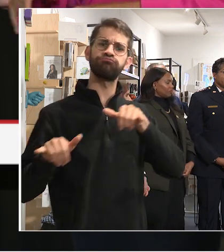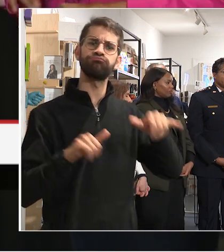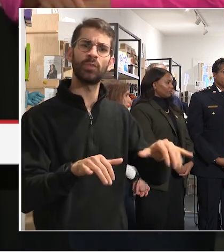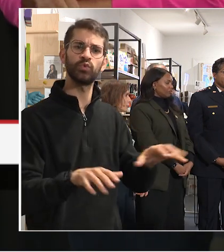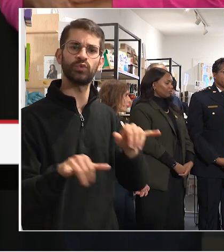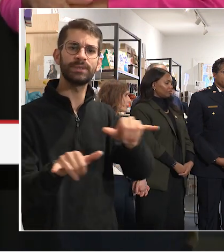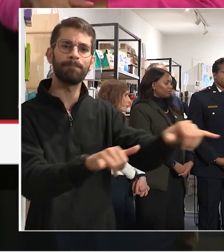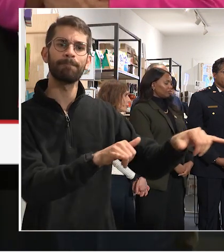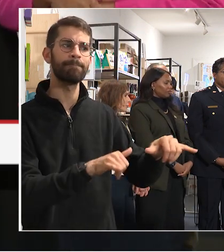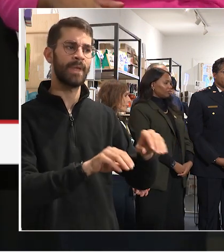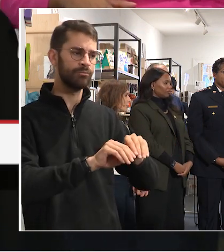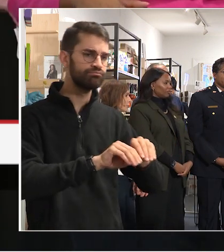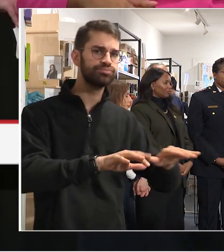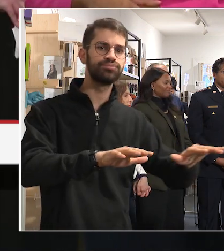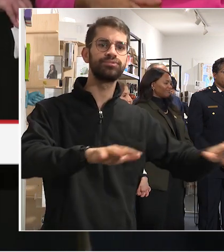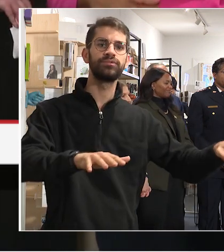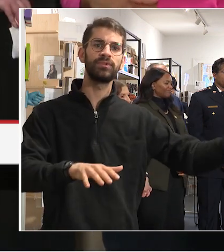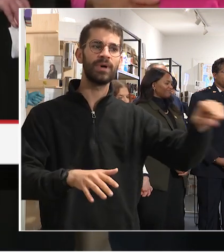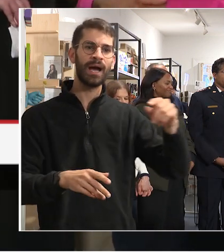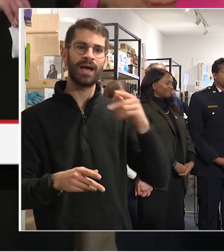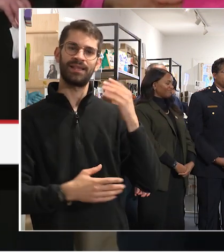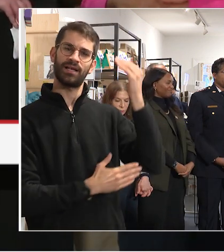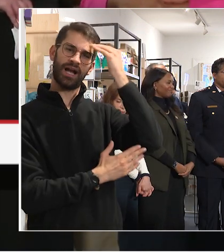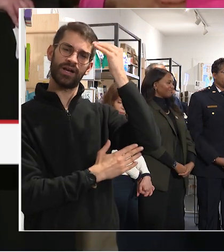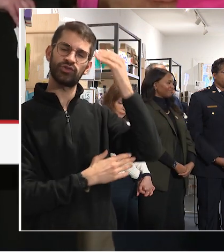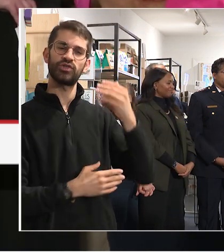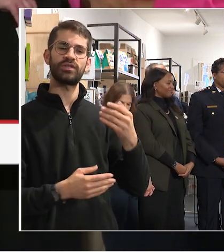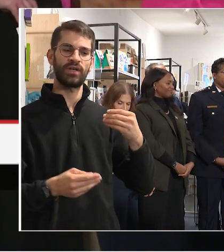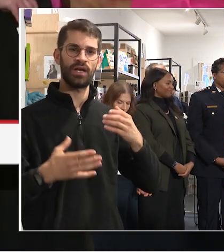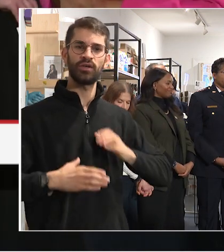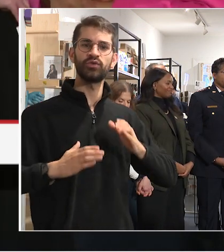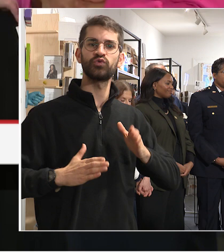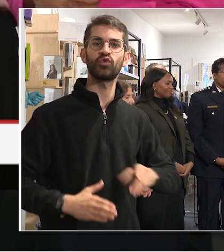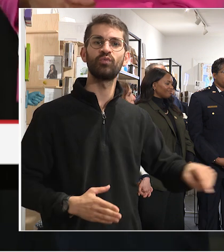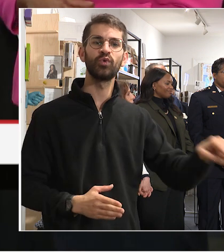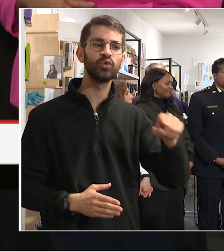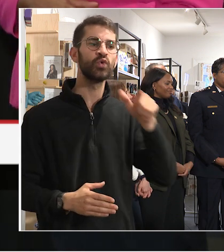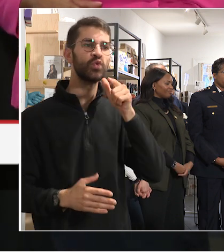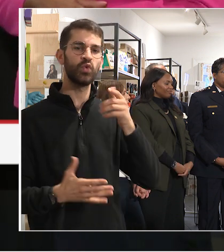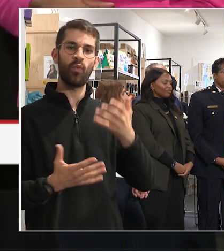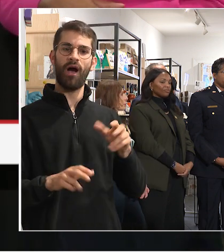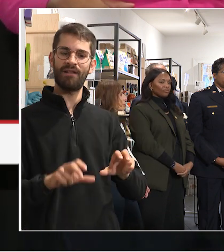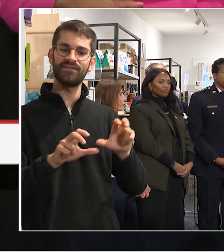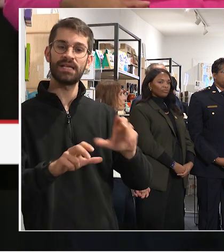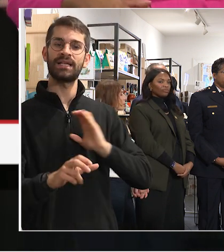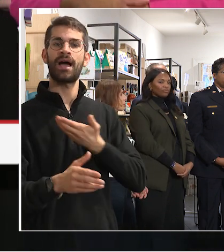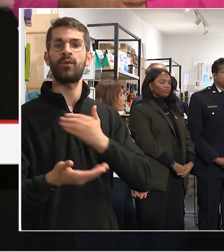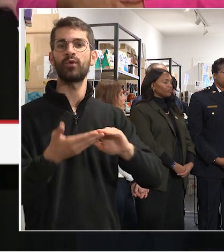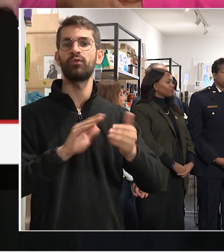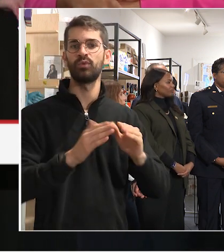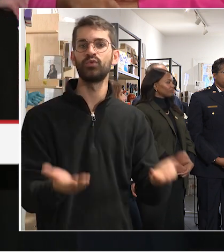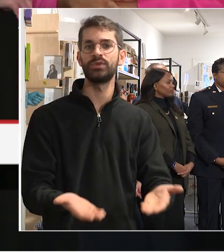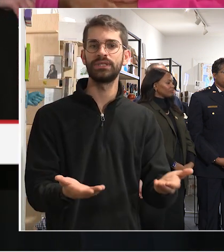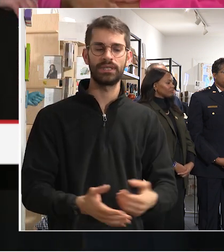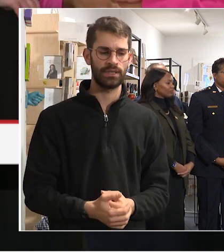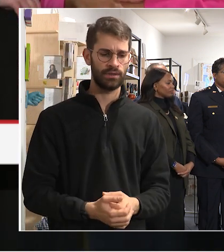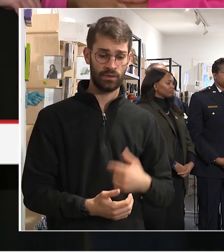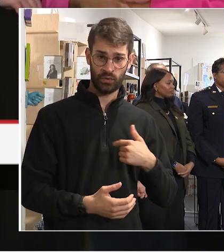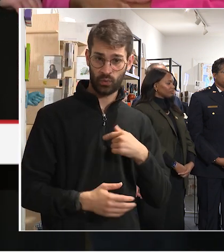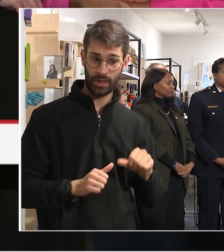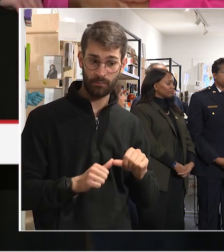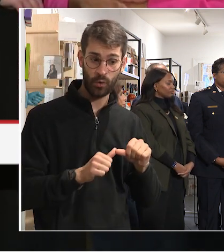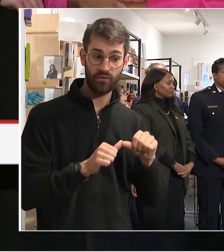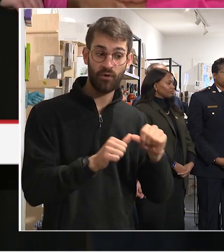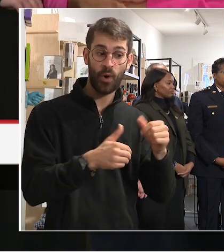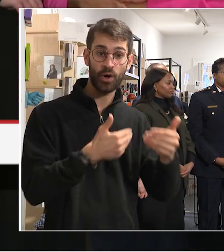movement of conscious consumers who choose to invest in our community. As we move forward into this holiday season,